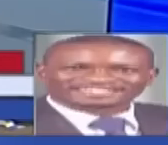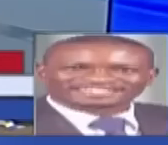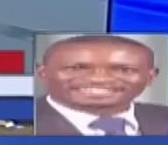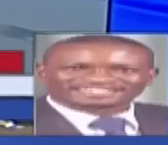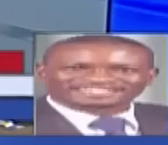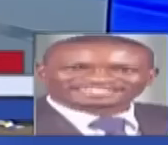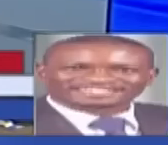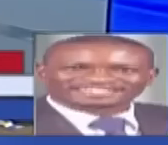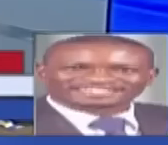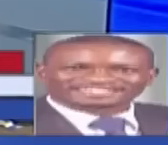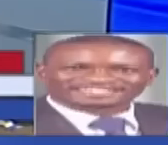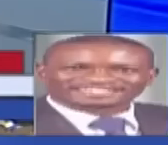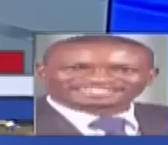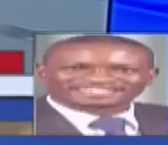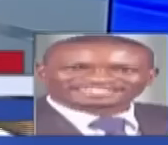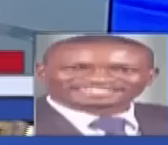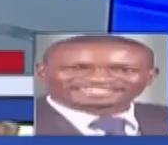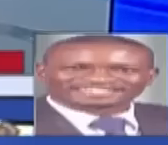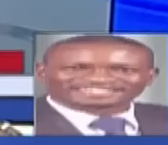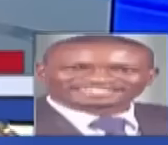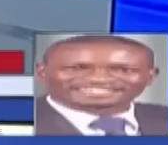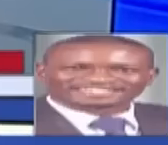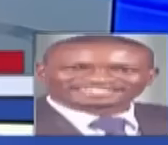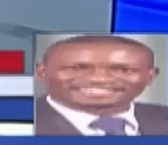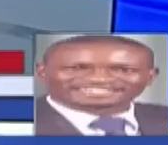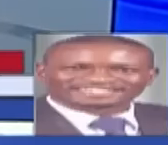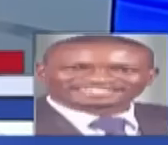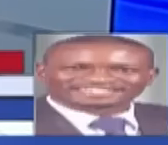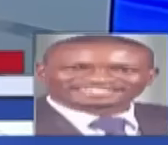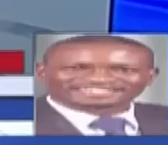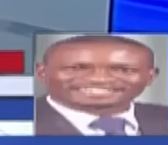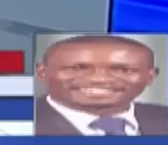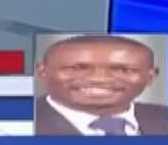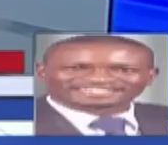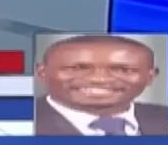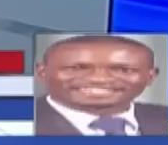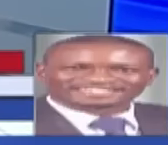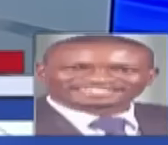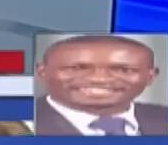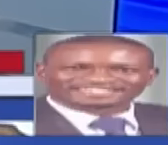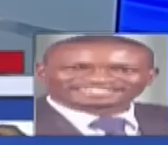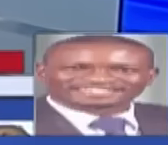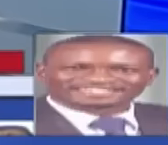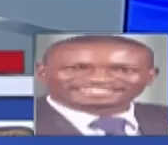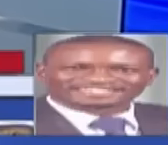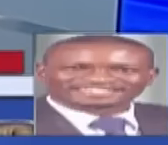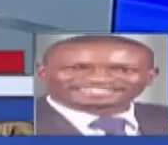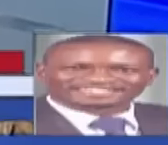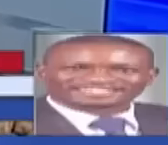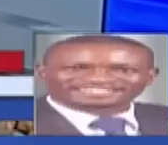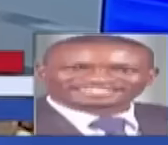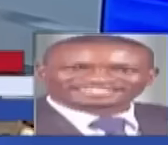the membership of a party. And the statement that I heard from the executive director, Mr. Odoro Nguyen, pointed